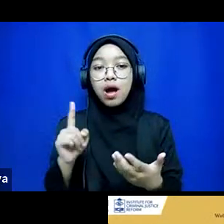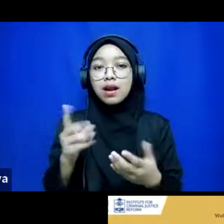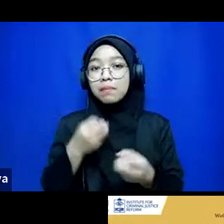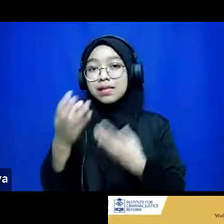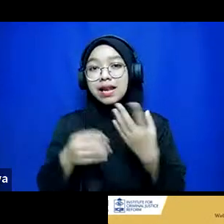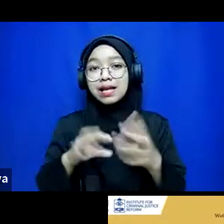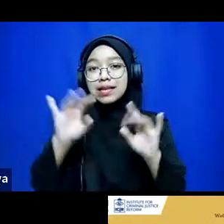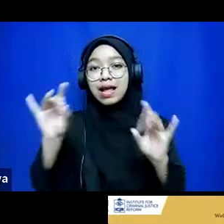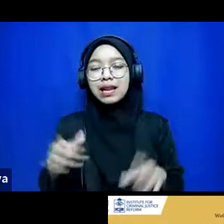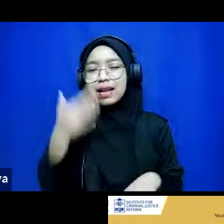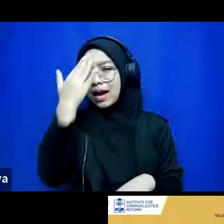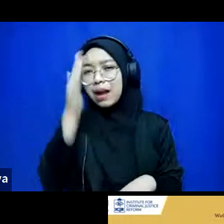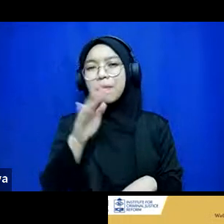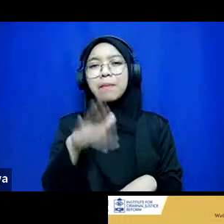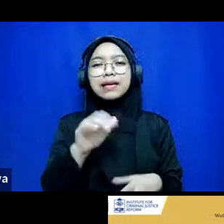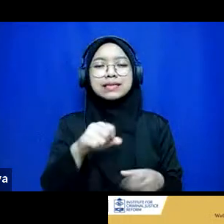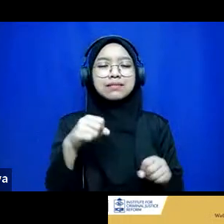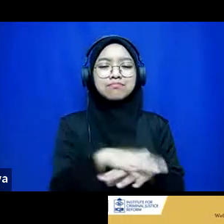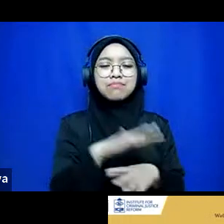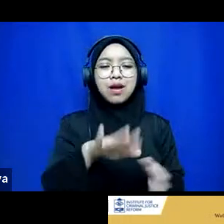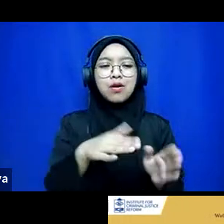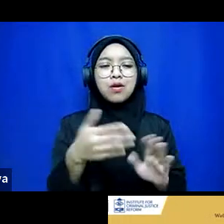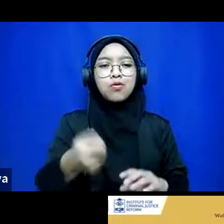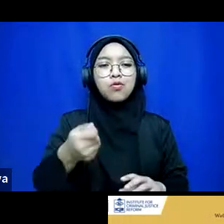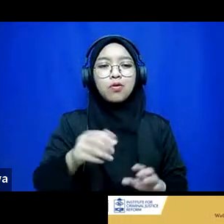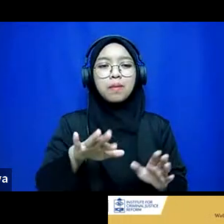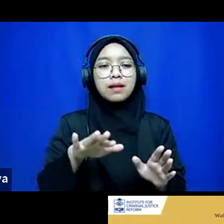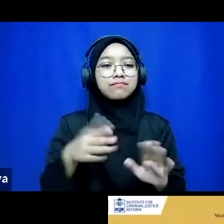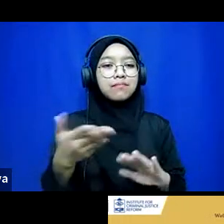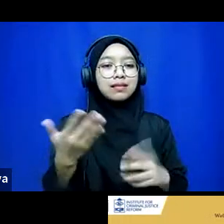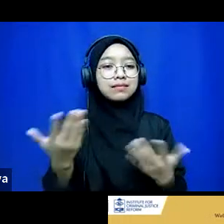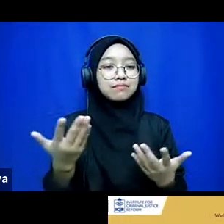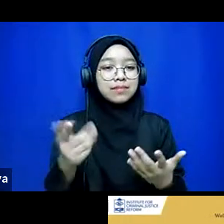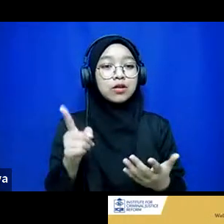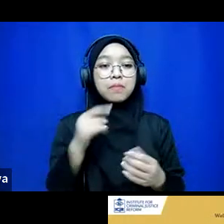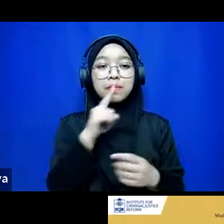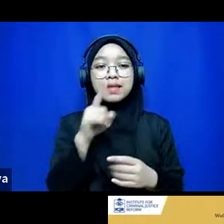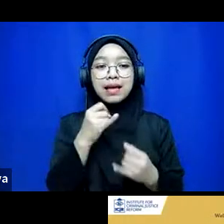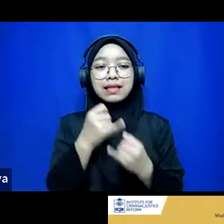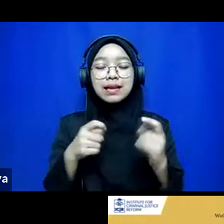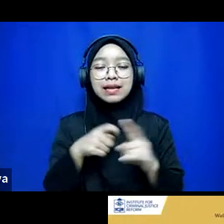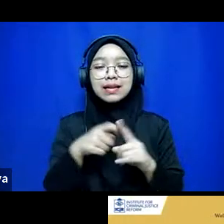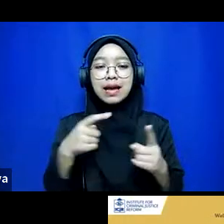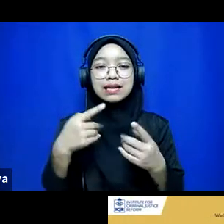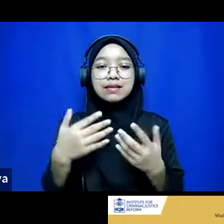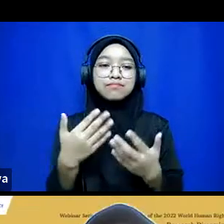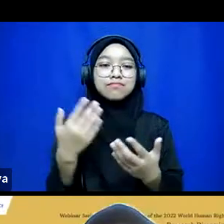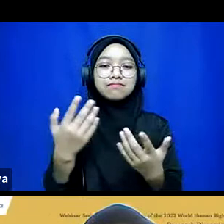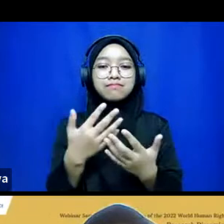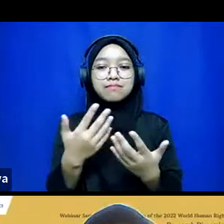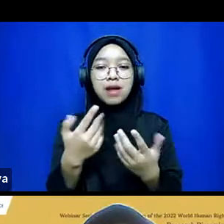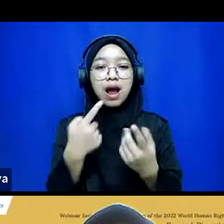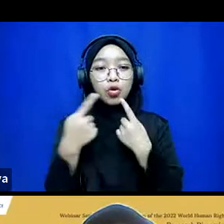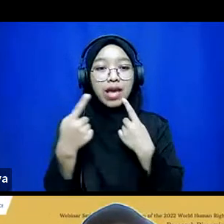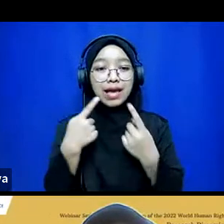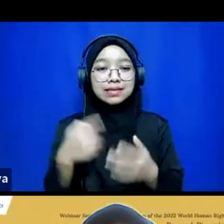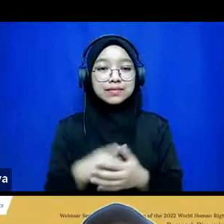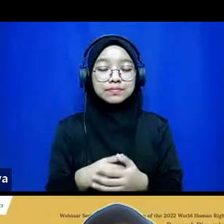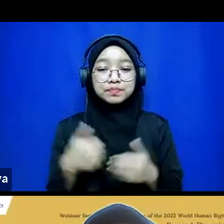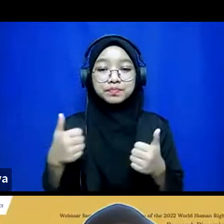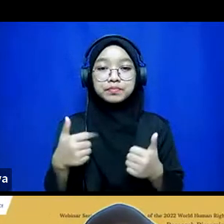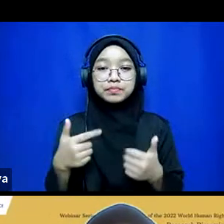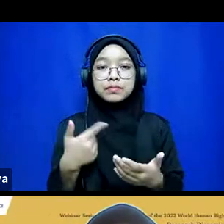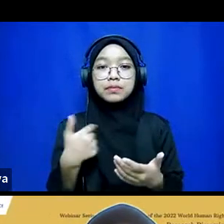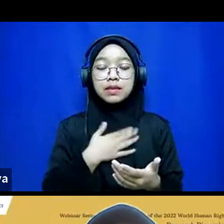question from the audience, and I will ask maybe all of you, all